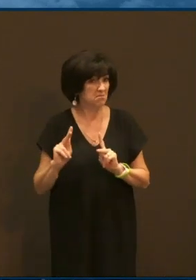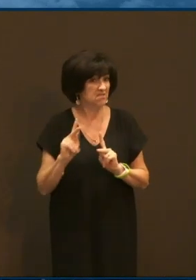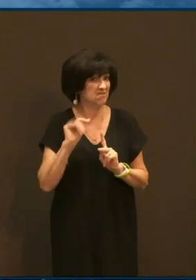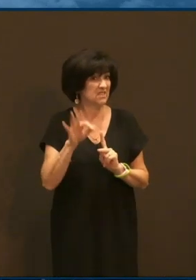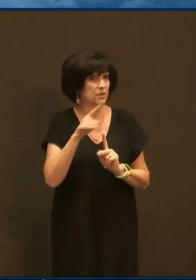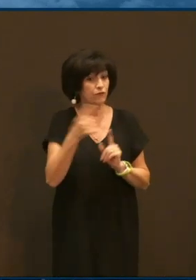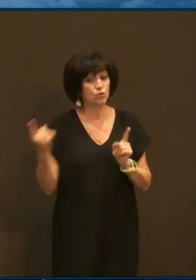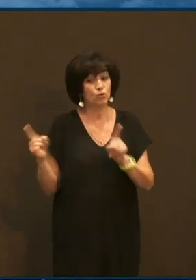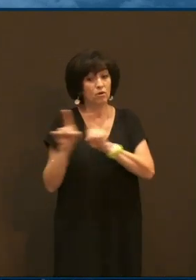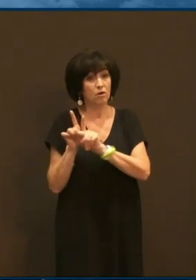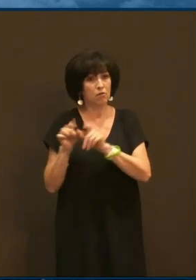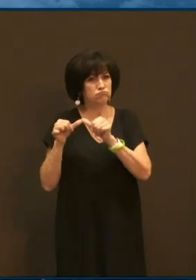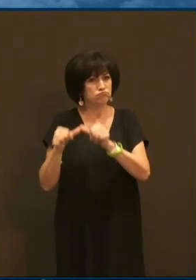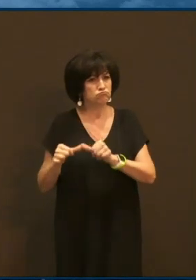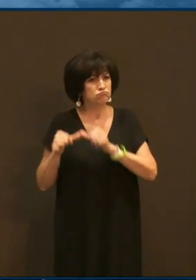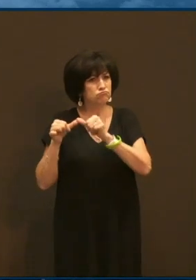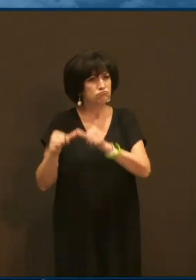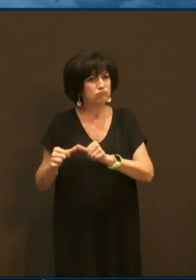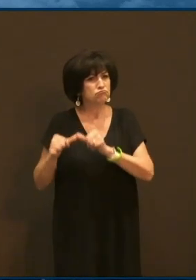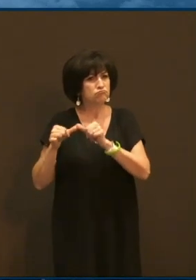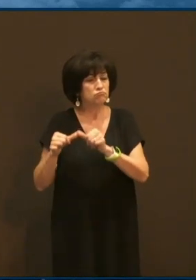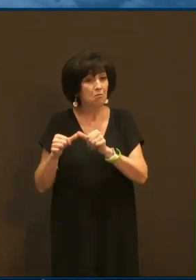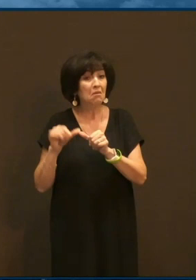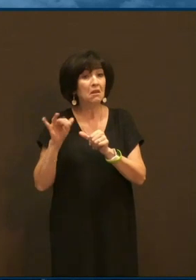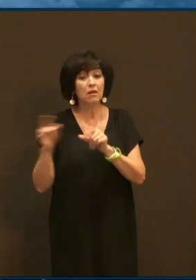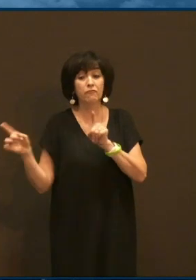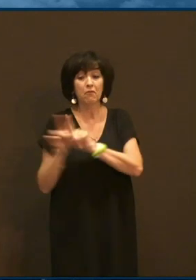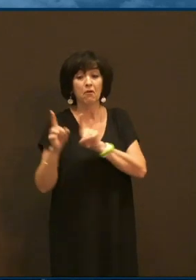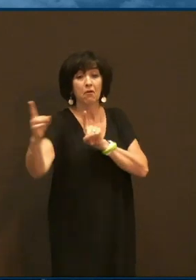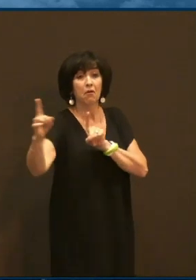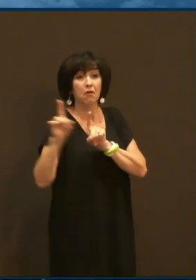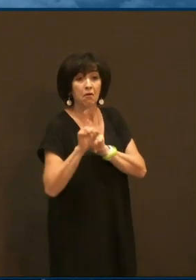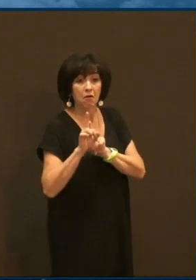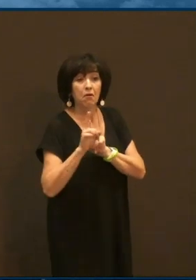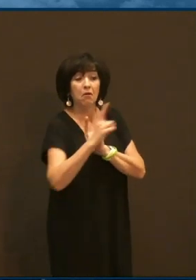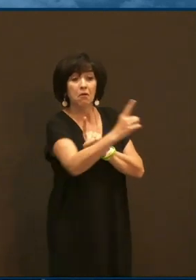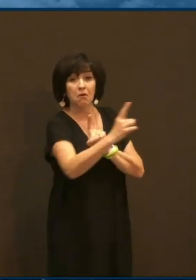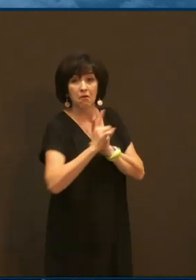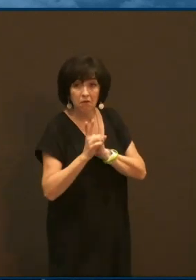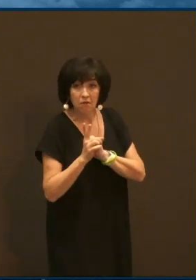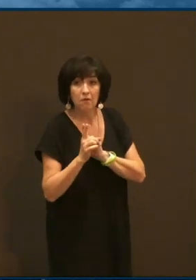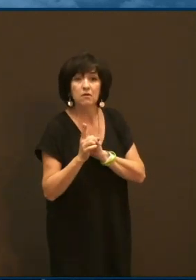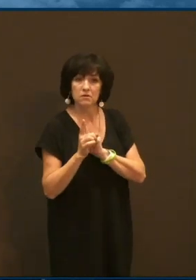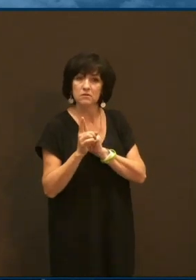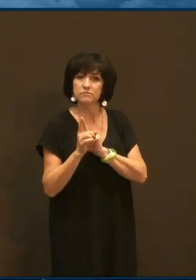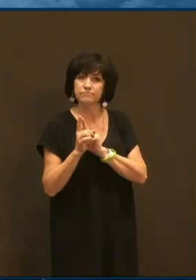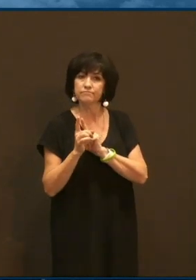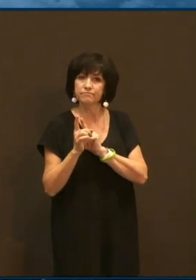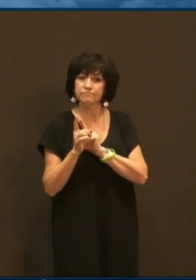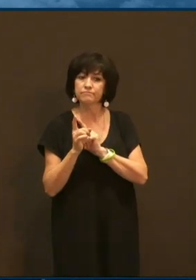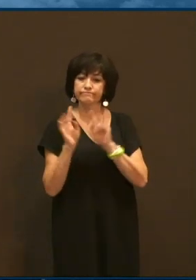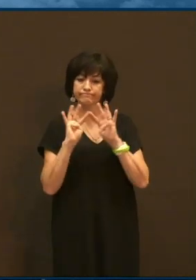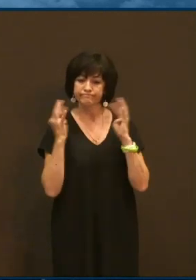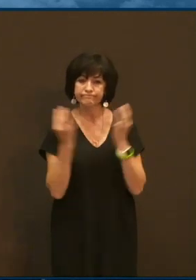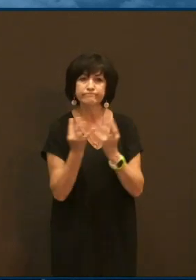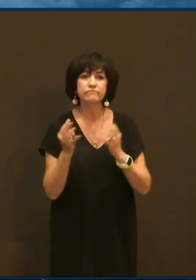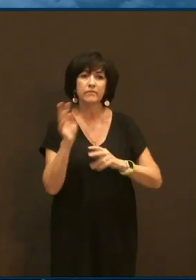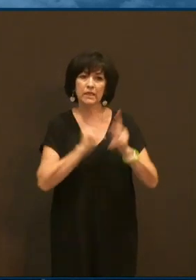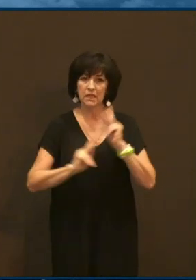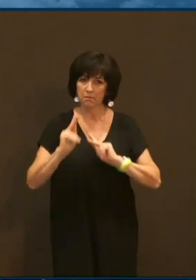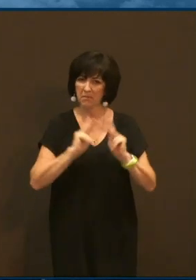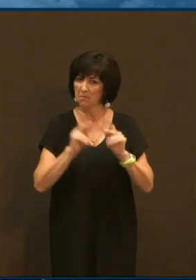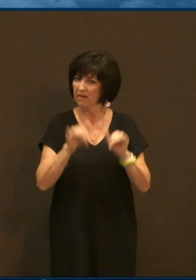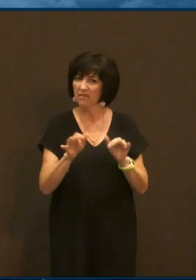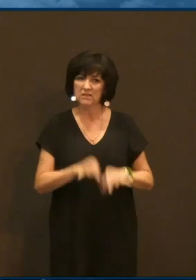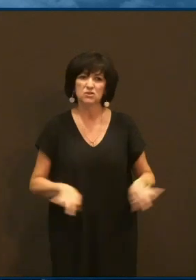you interact with people and how many people you interact with. So again, social distancing, critical. Whether or not you